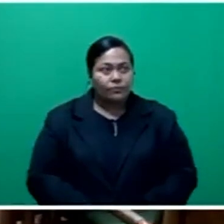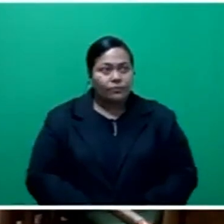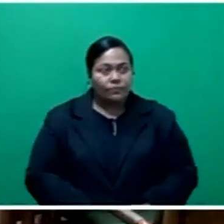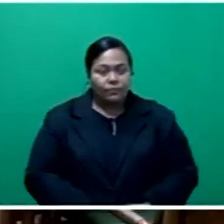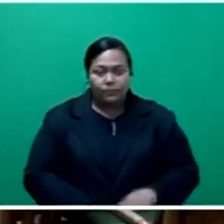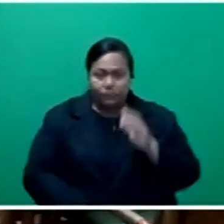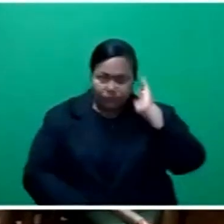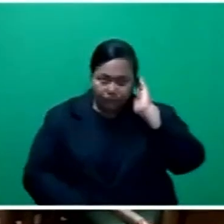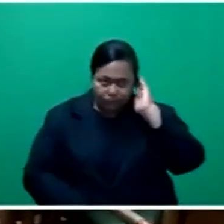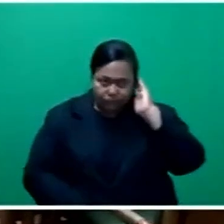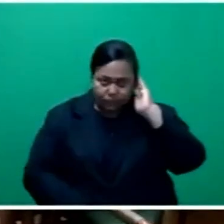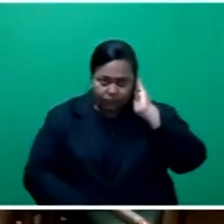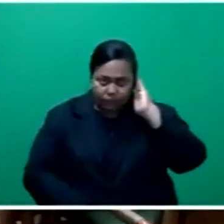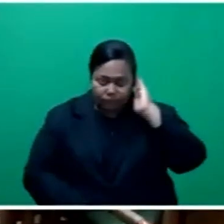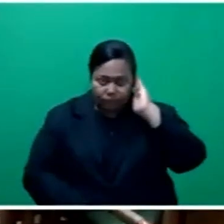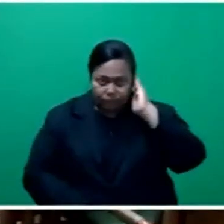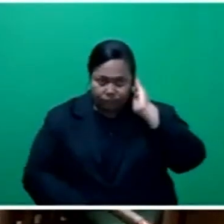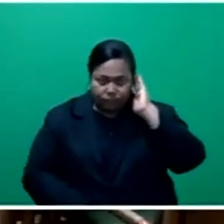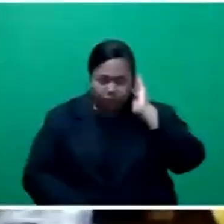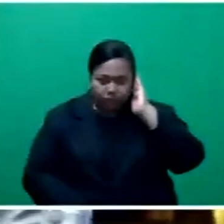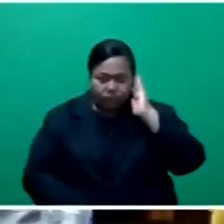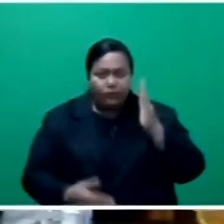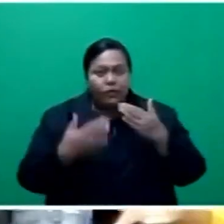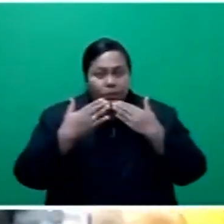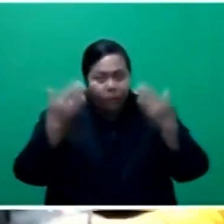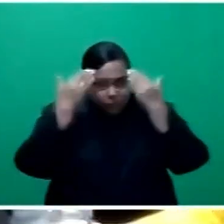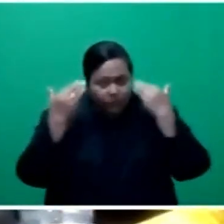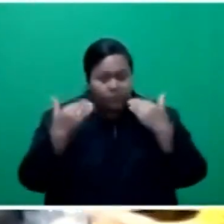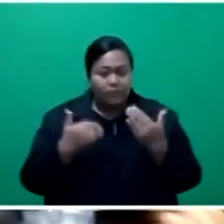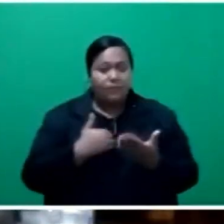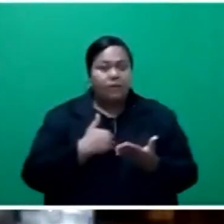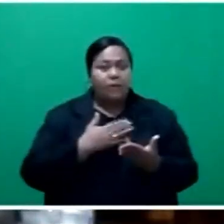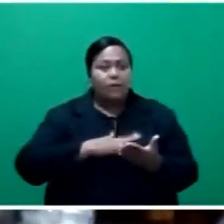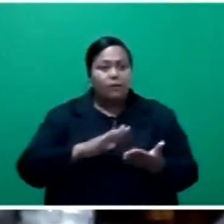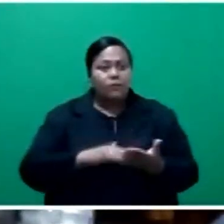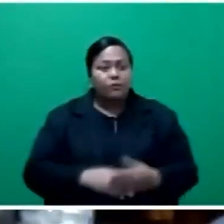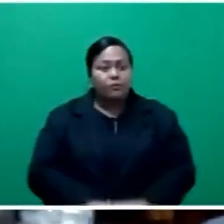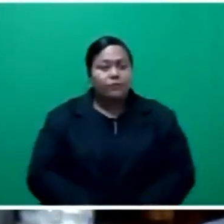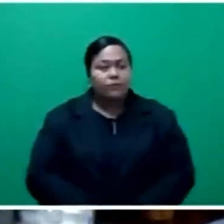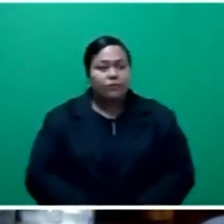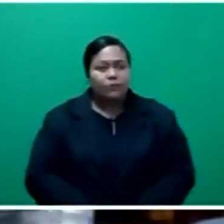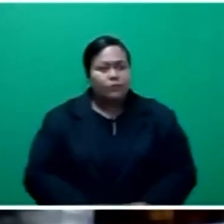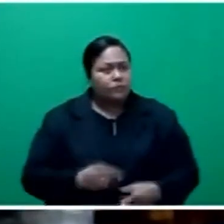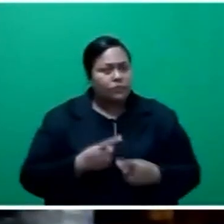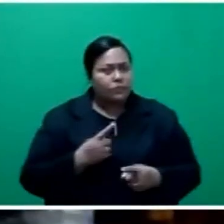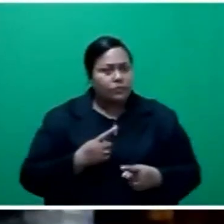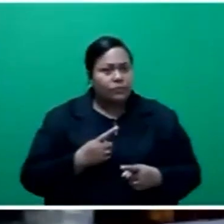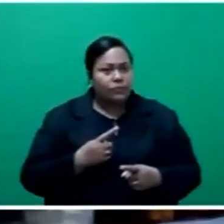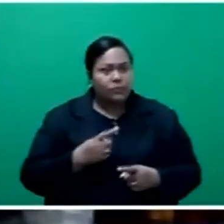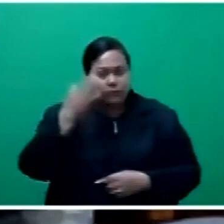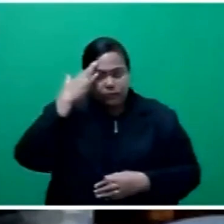Thank you, Mr. Speaker, sir. Mr. Speaker, sir, I'd like to very quickly just remind